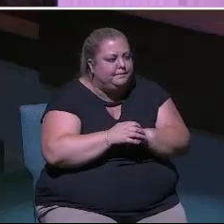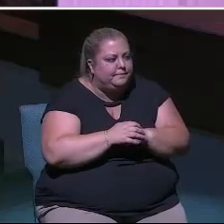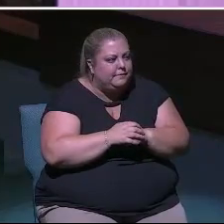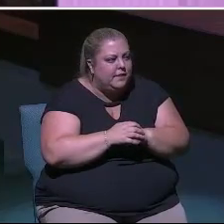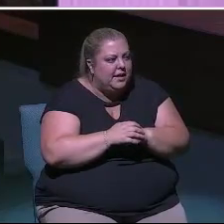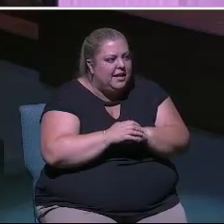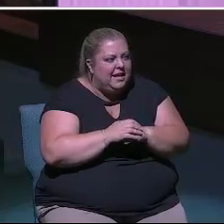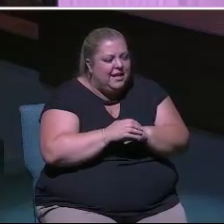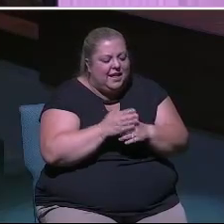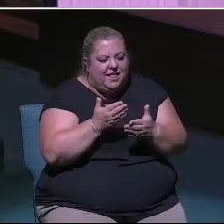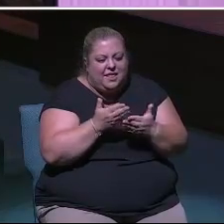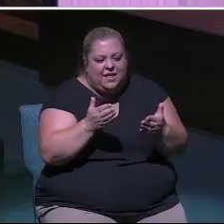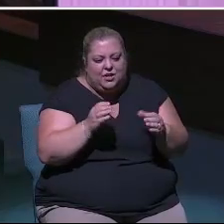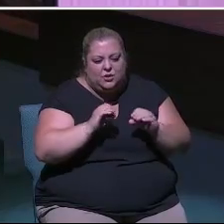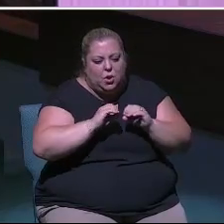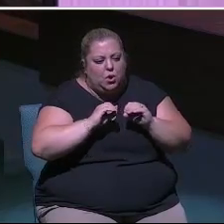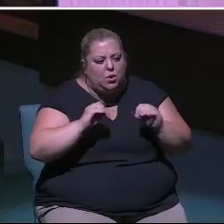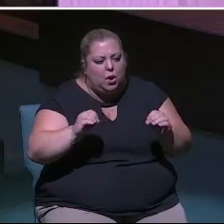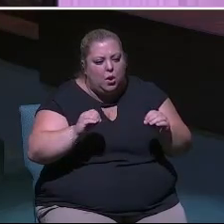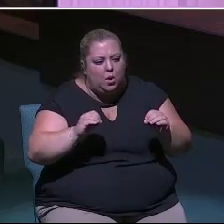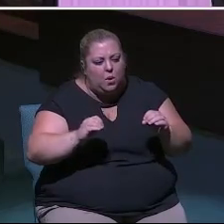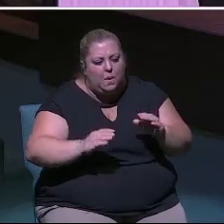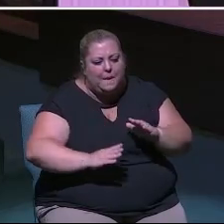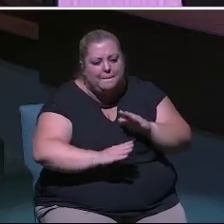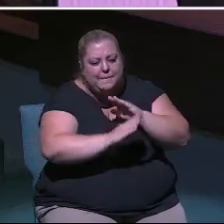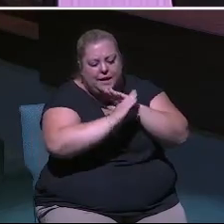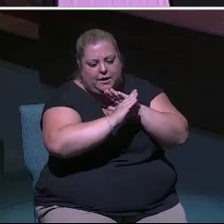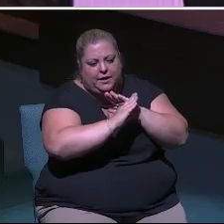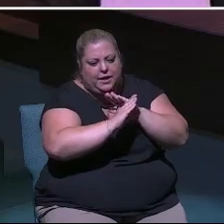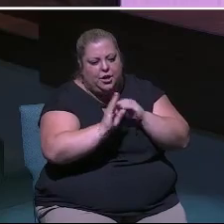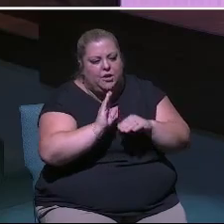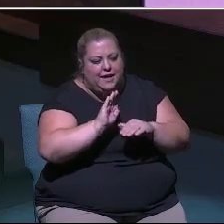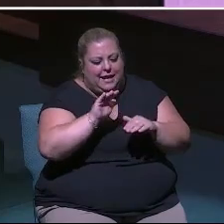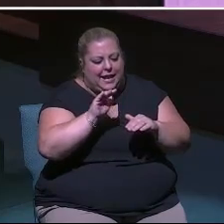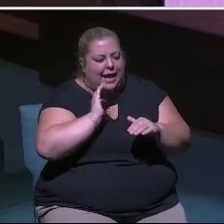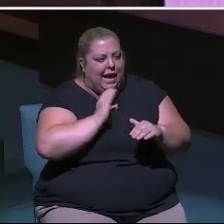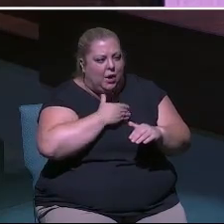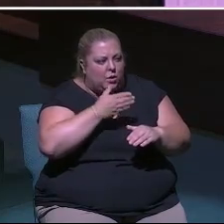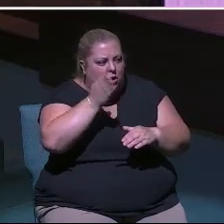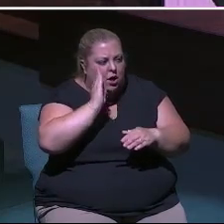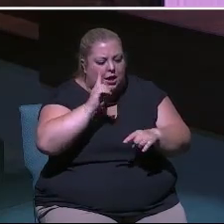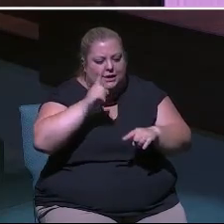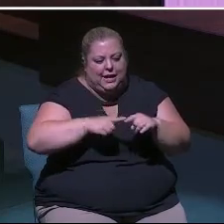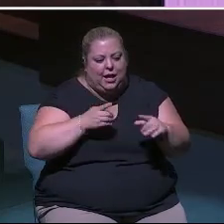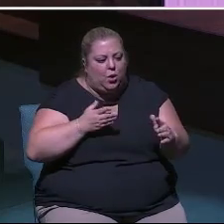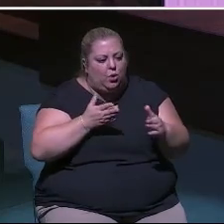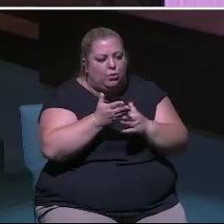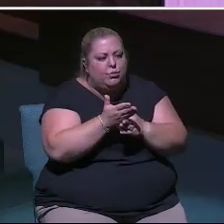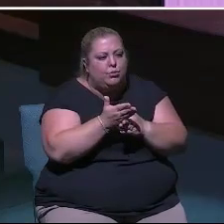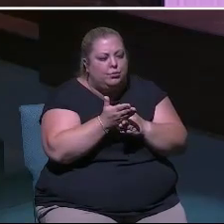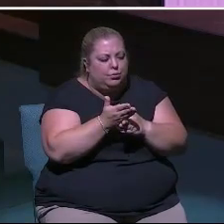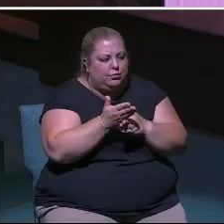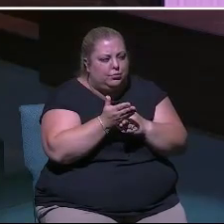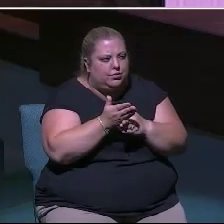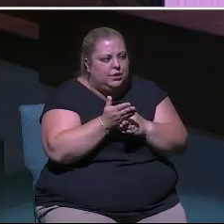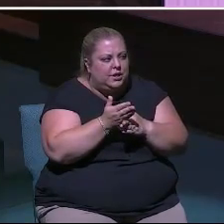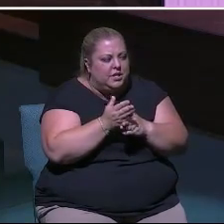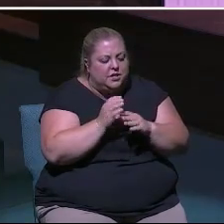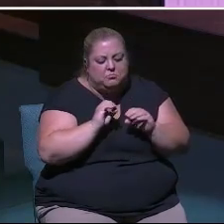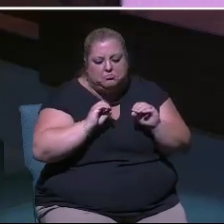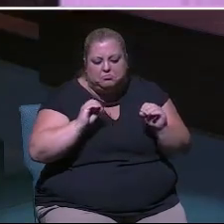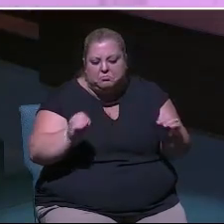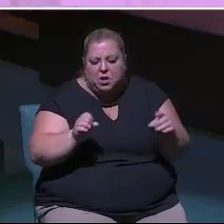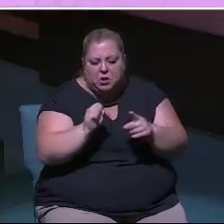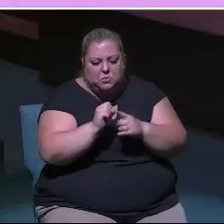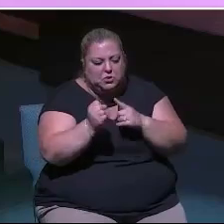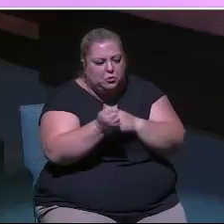There's no barrier that our God cannot break through. There is no circumstance in